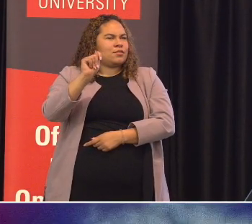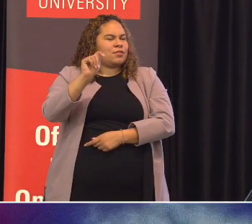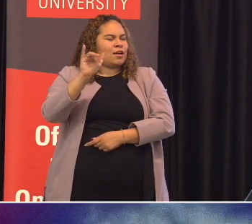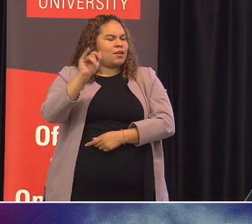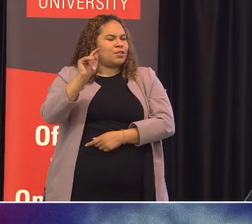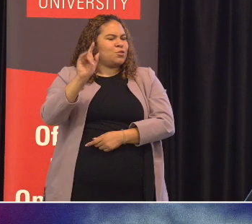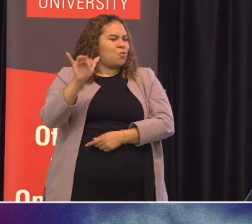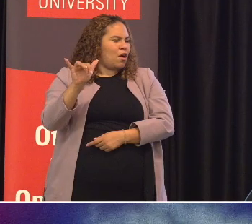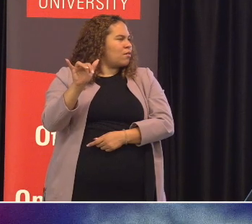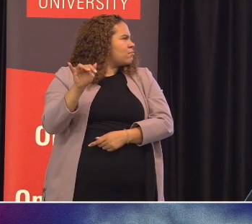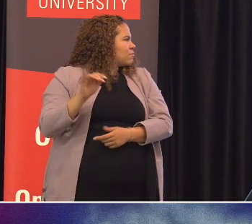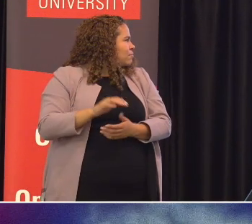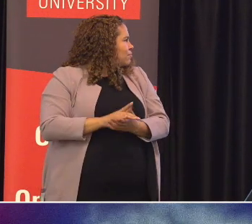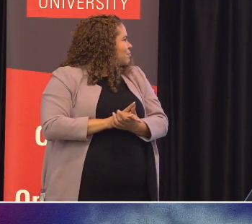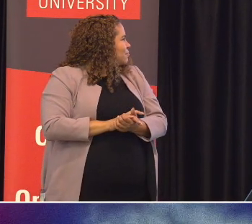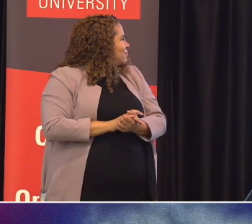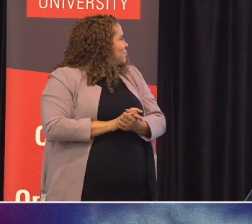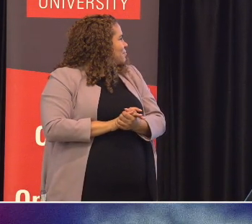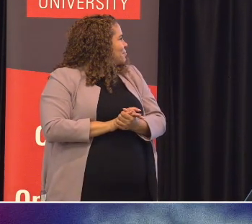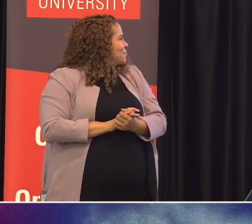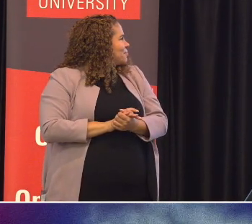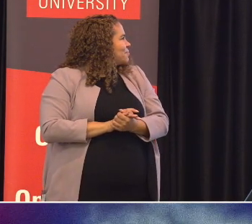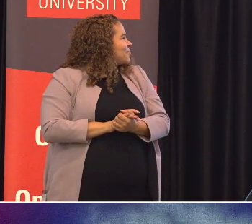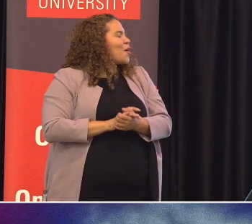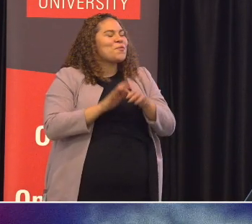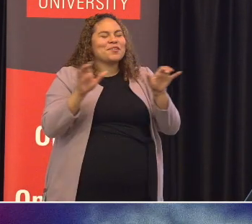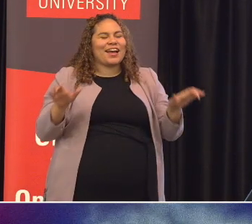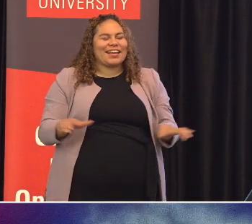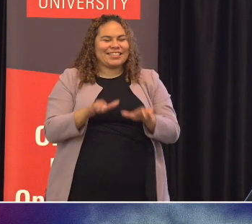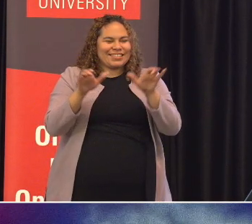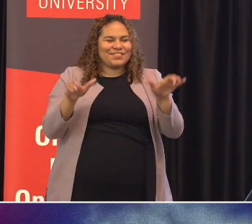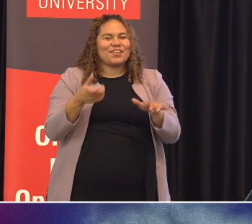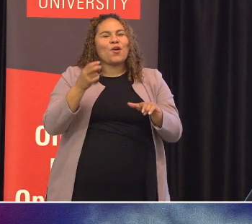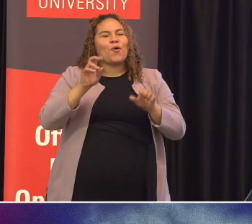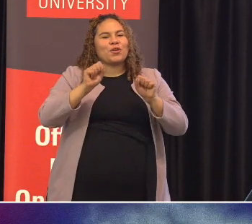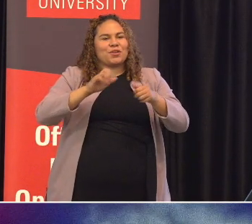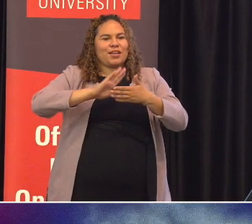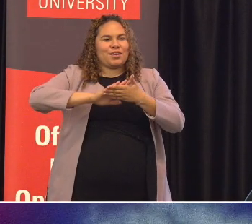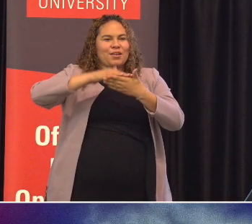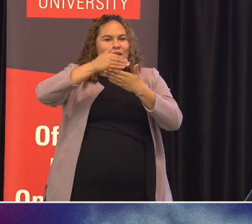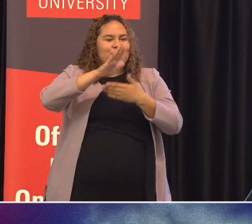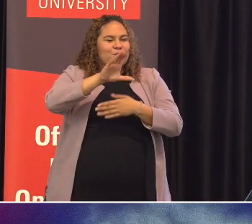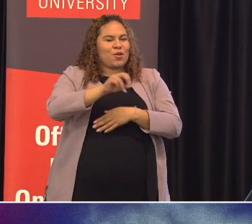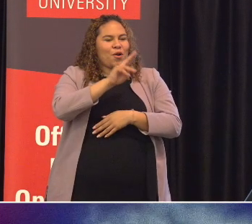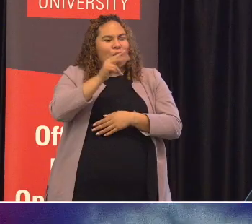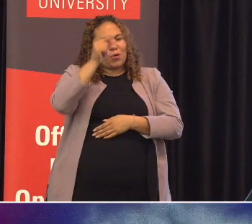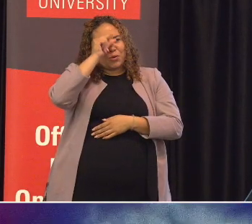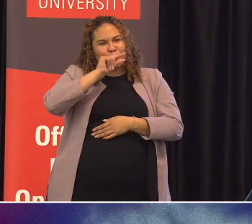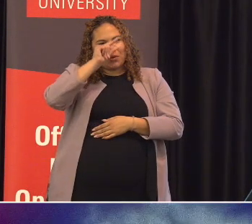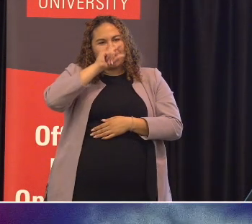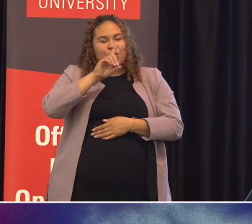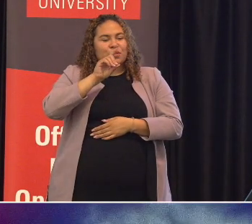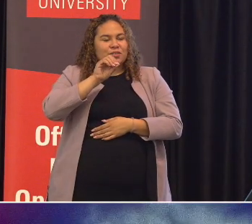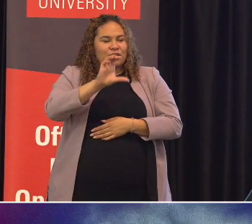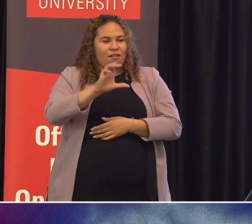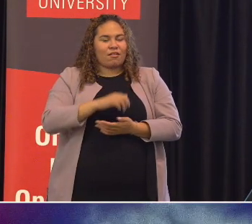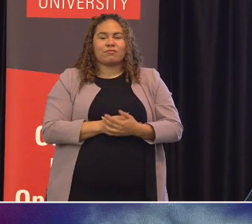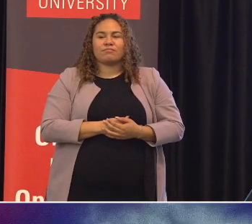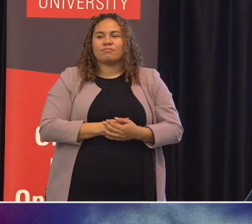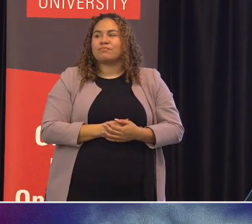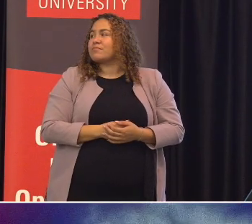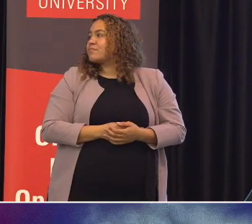go.ncsu.edu/OEOACTIVITY, or you can choose to open up one of your own personal Google Docs. All right, this time I'm going to jump